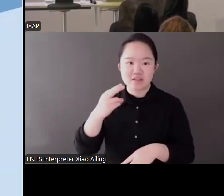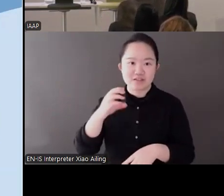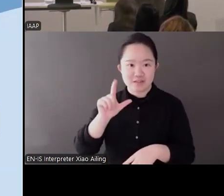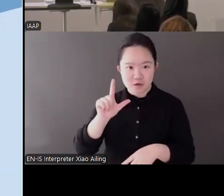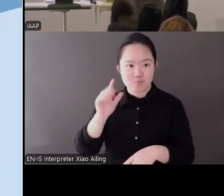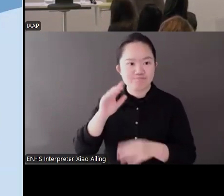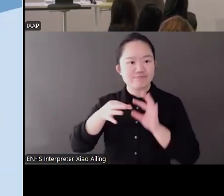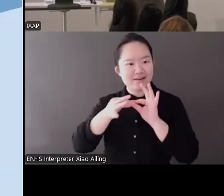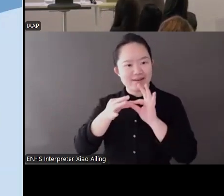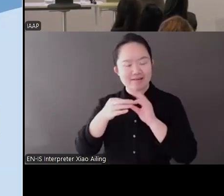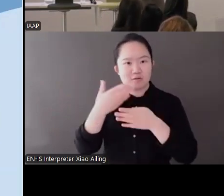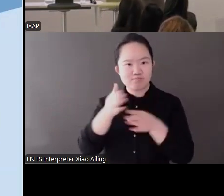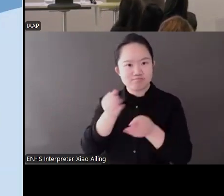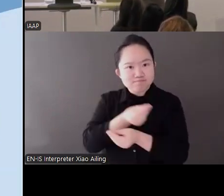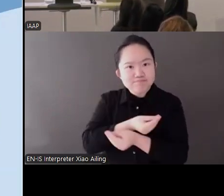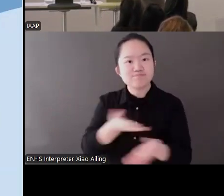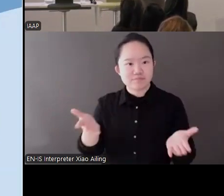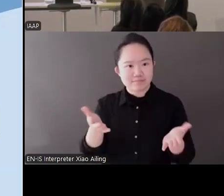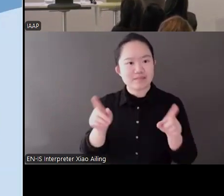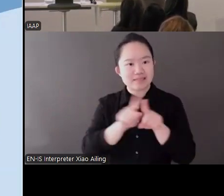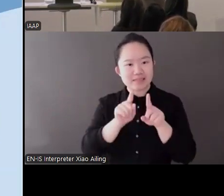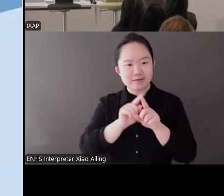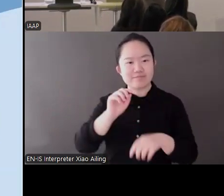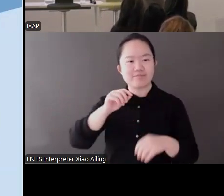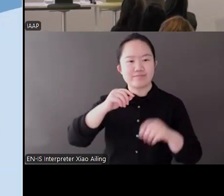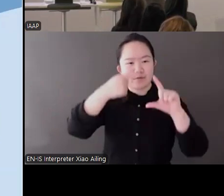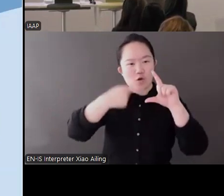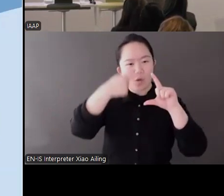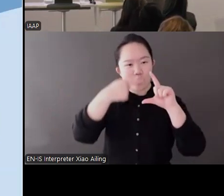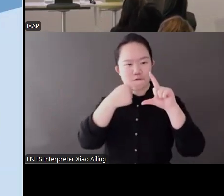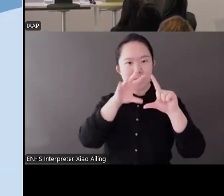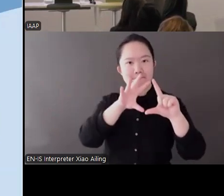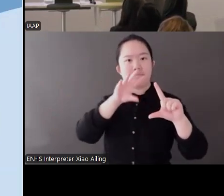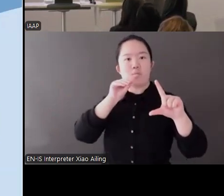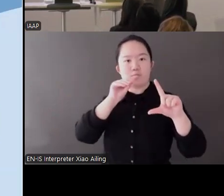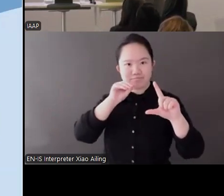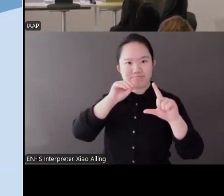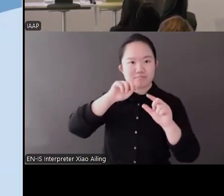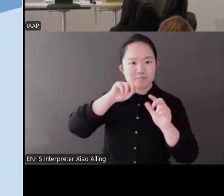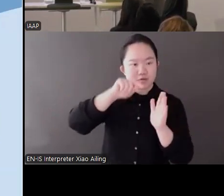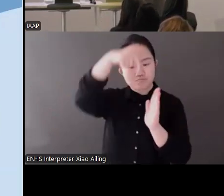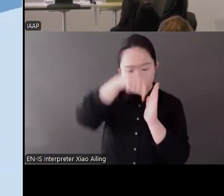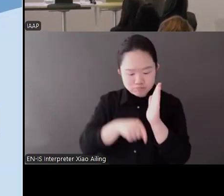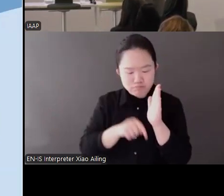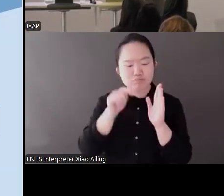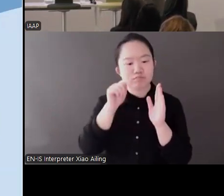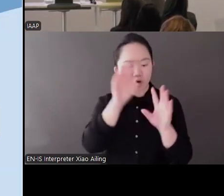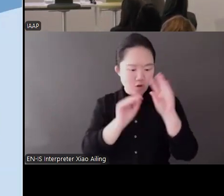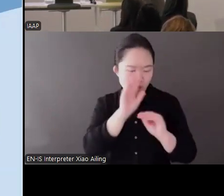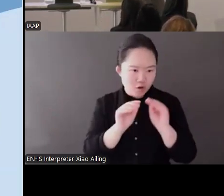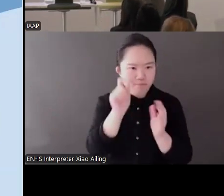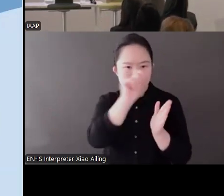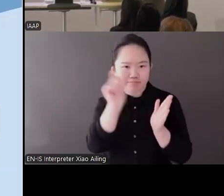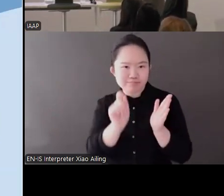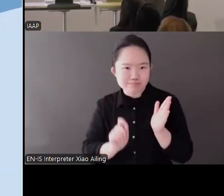Nitor, our silver sponsor, and to GoFor and Vincit, who are our two bronze sponsors. And it's because of them that we